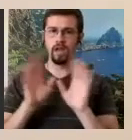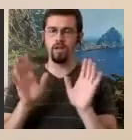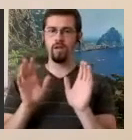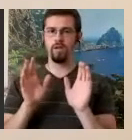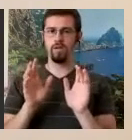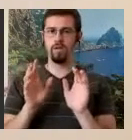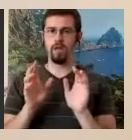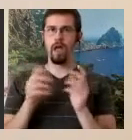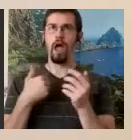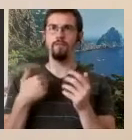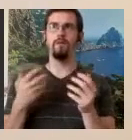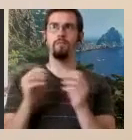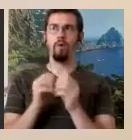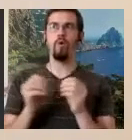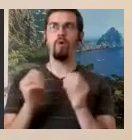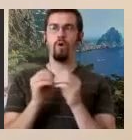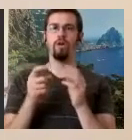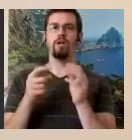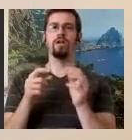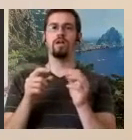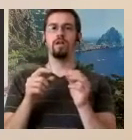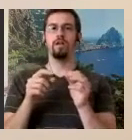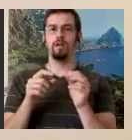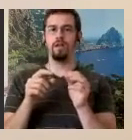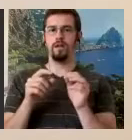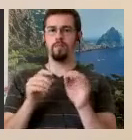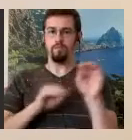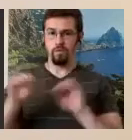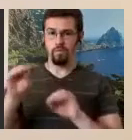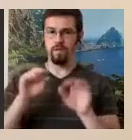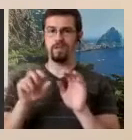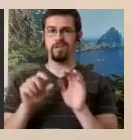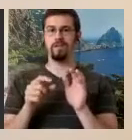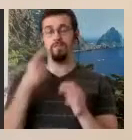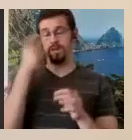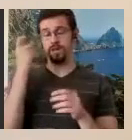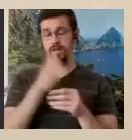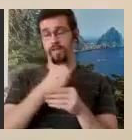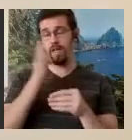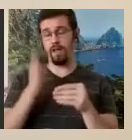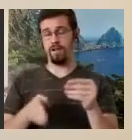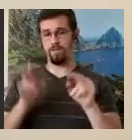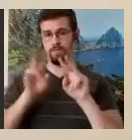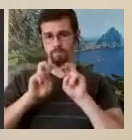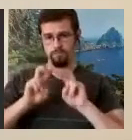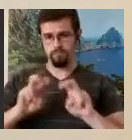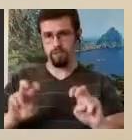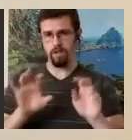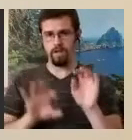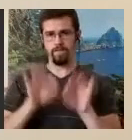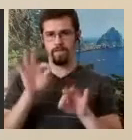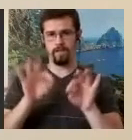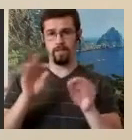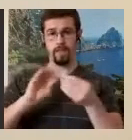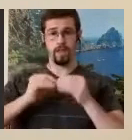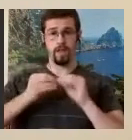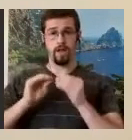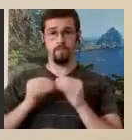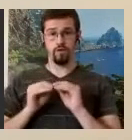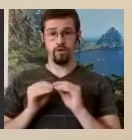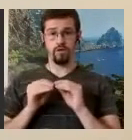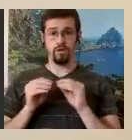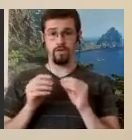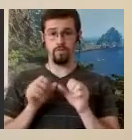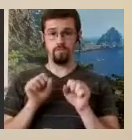glyphs that are required, because at the end of the whole work, I kind of formulated a manual that could be used